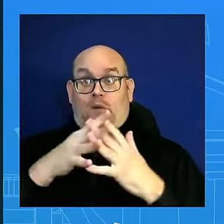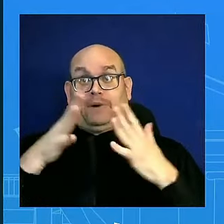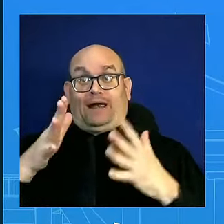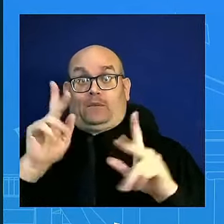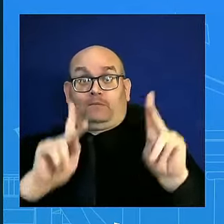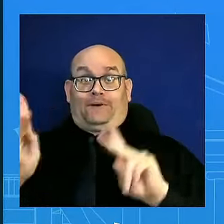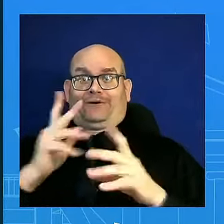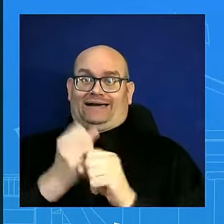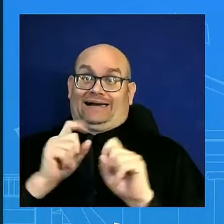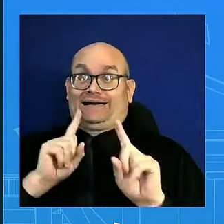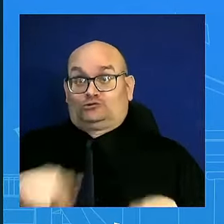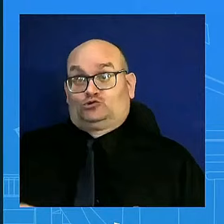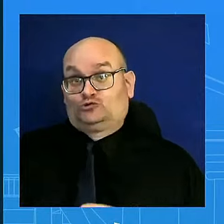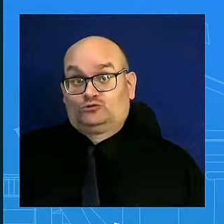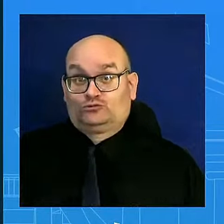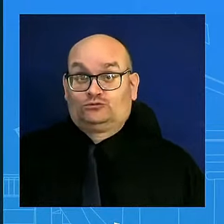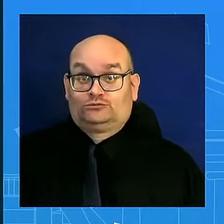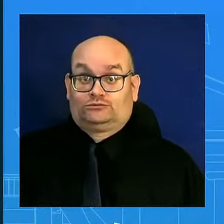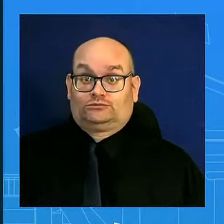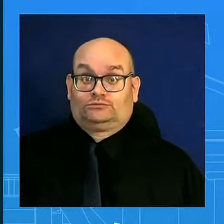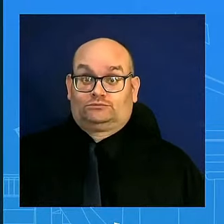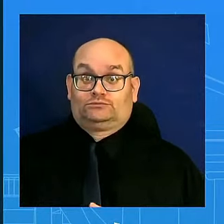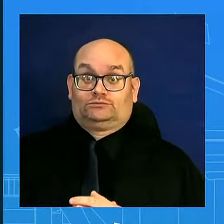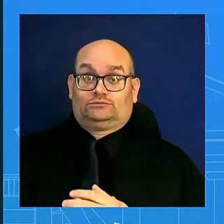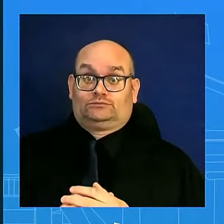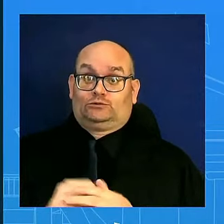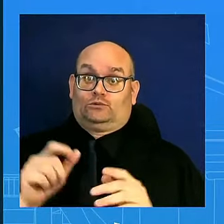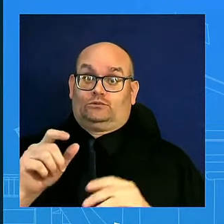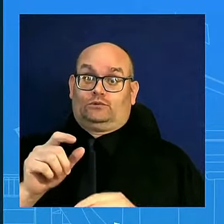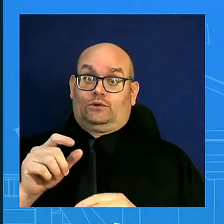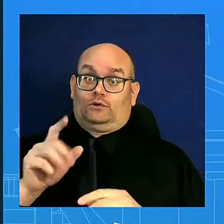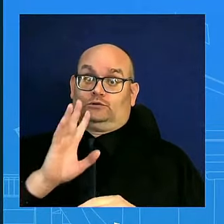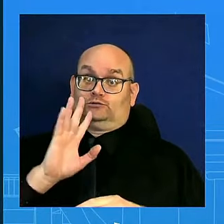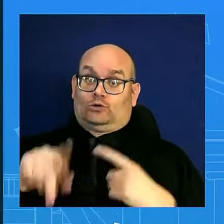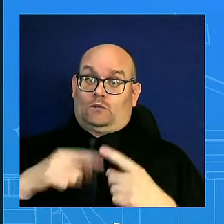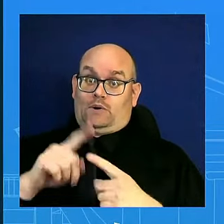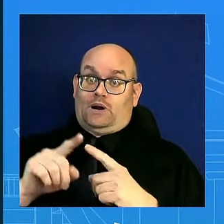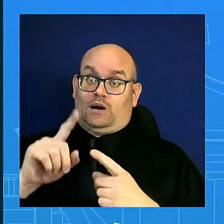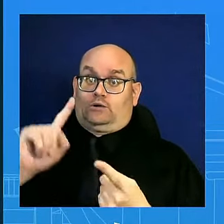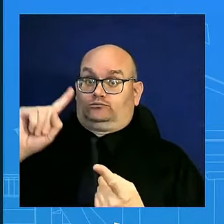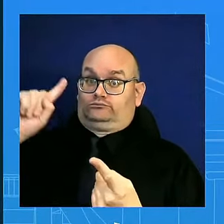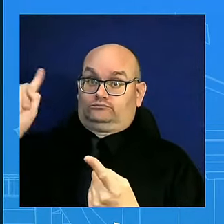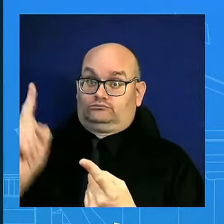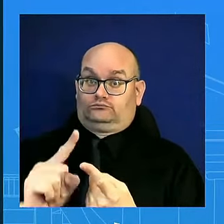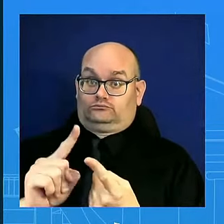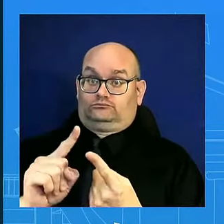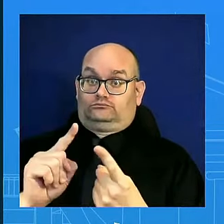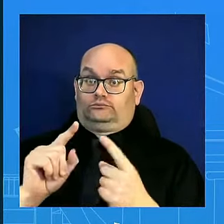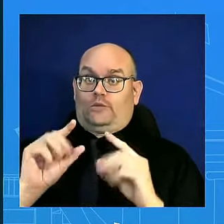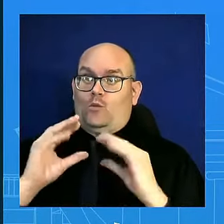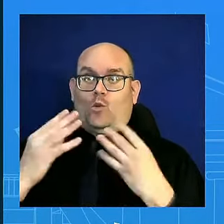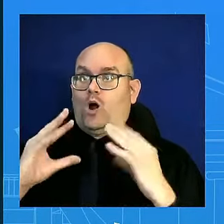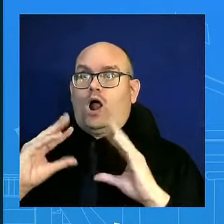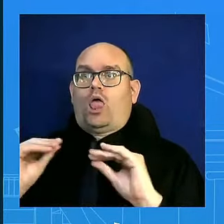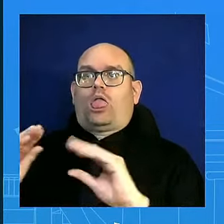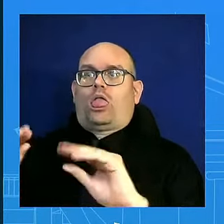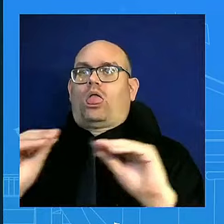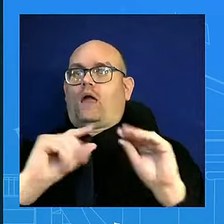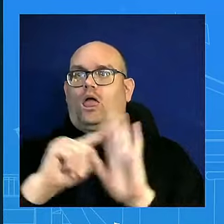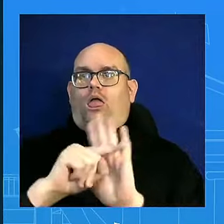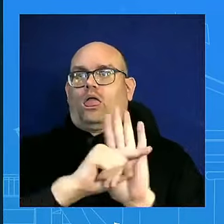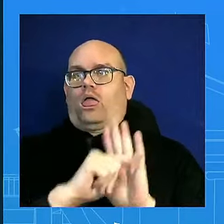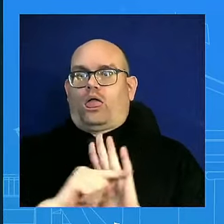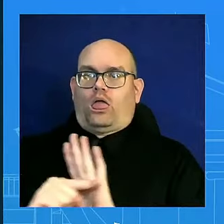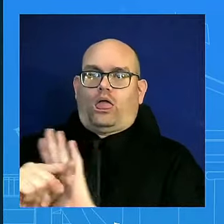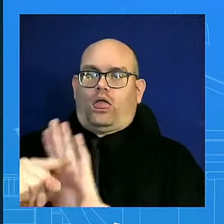They're going to continue to work on that, and also talked about lowering the rhetoric, right? Making sure that we lower the temperature. He condemned